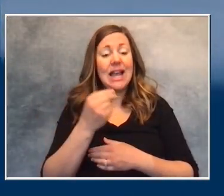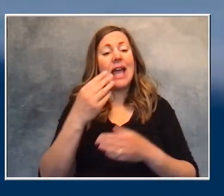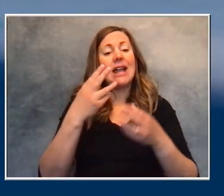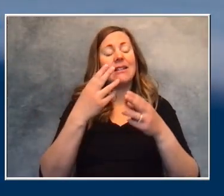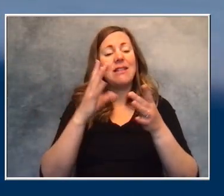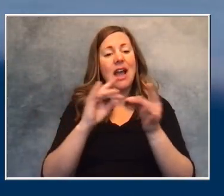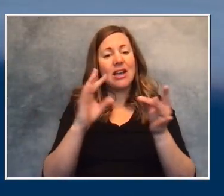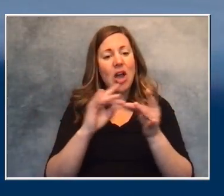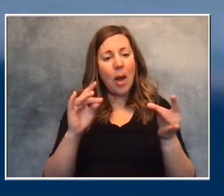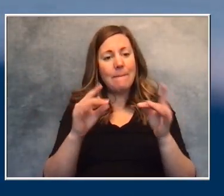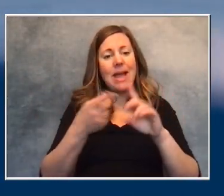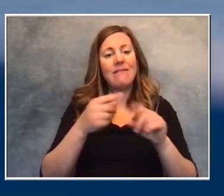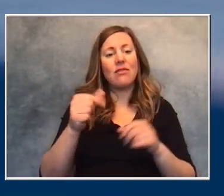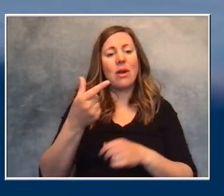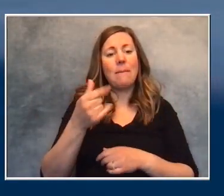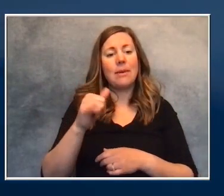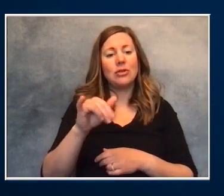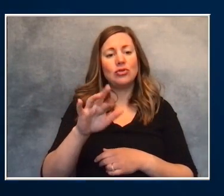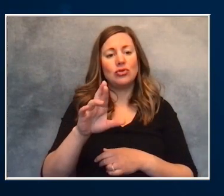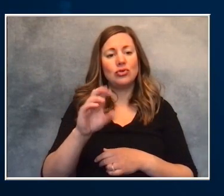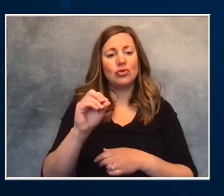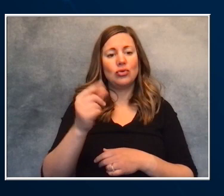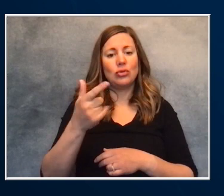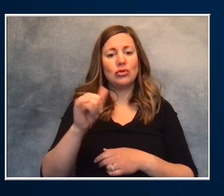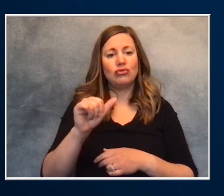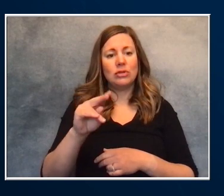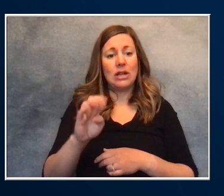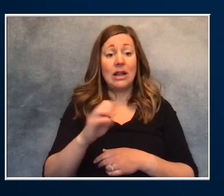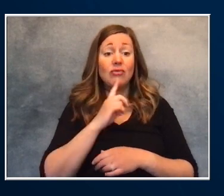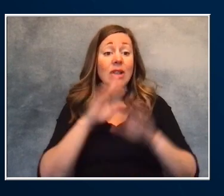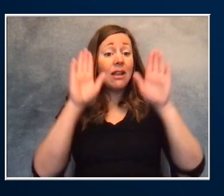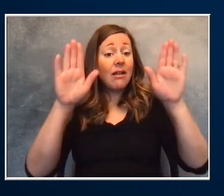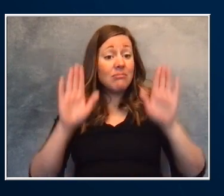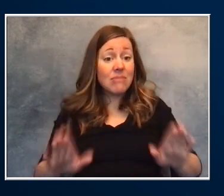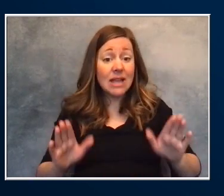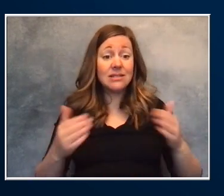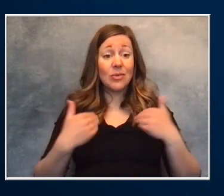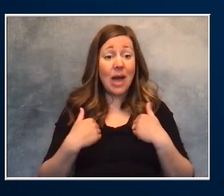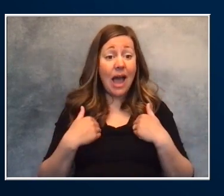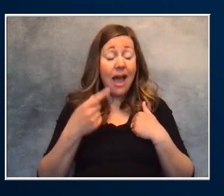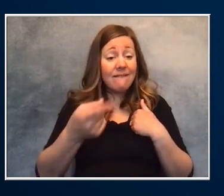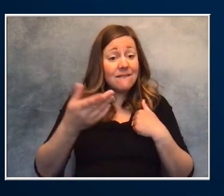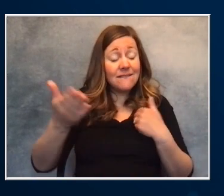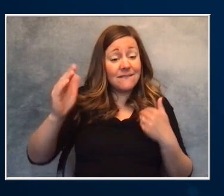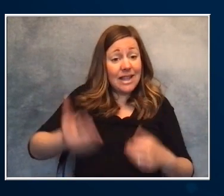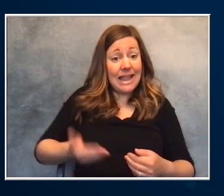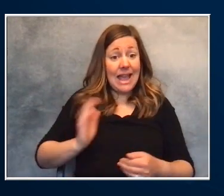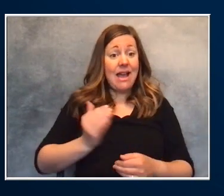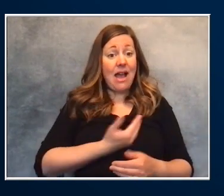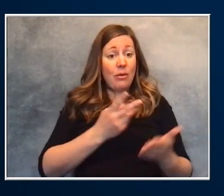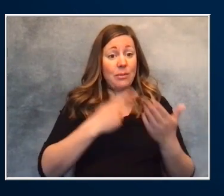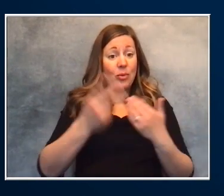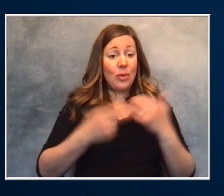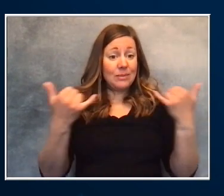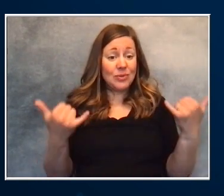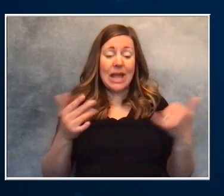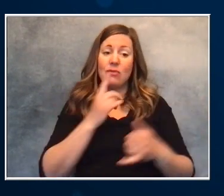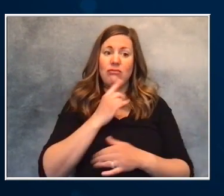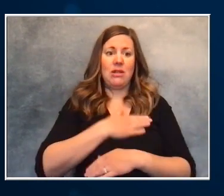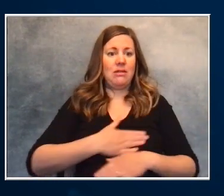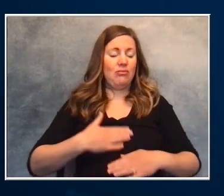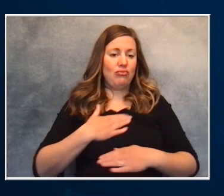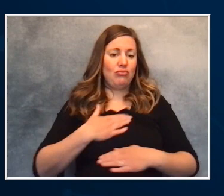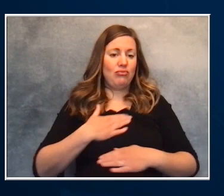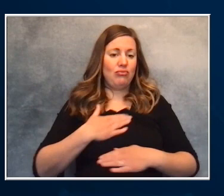from Georgianne. Just amazing to have Admiral Levine on as a guest on the program today. Just really appreciates the